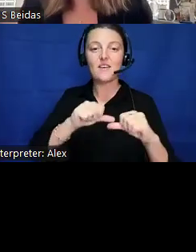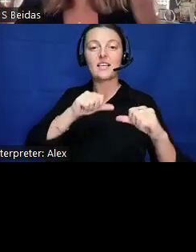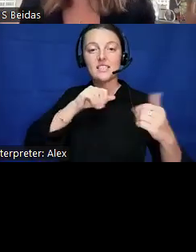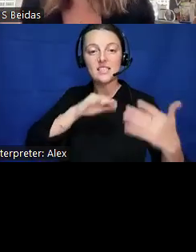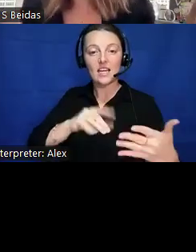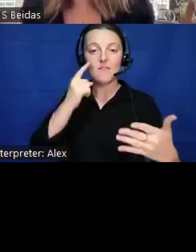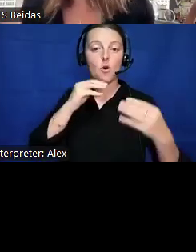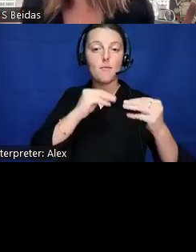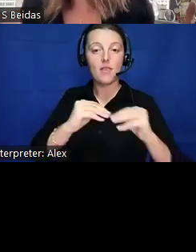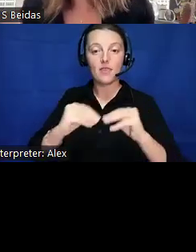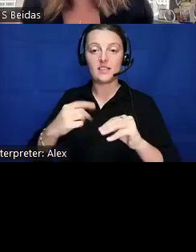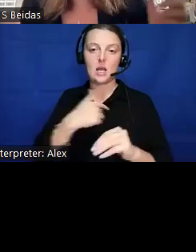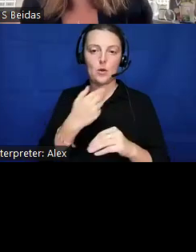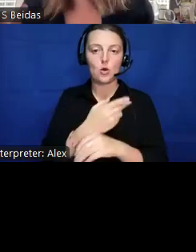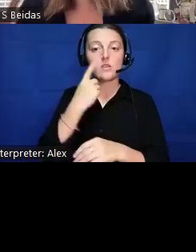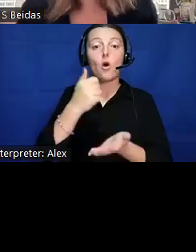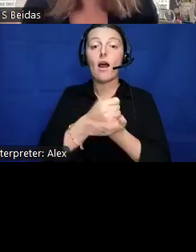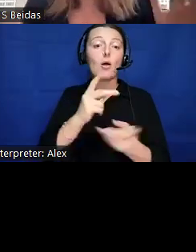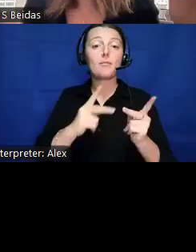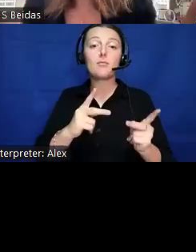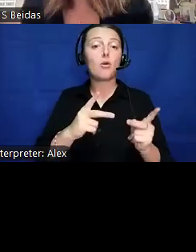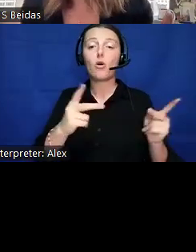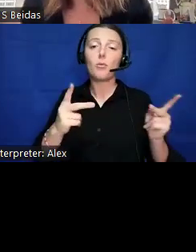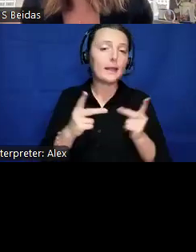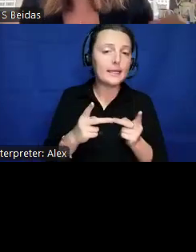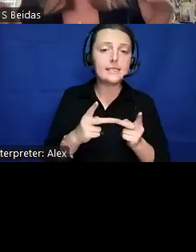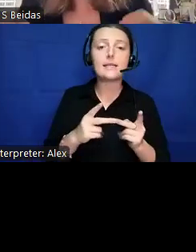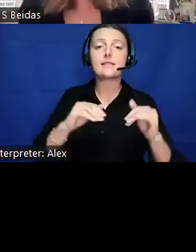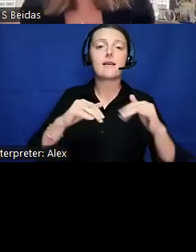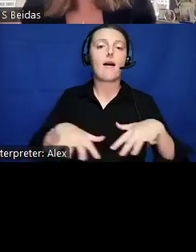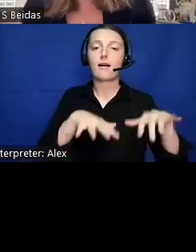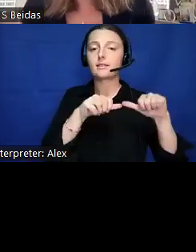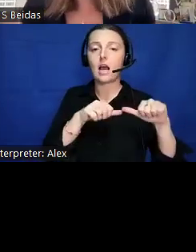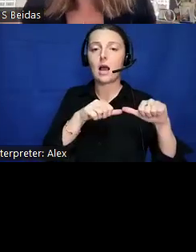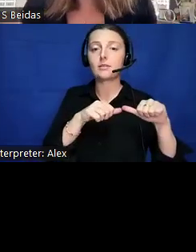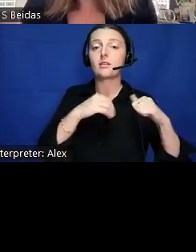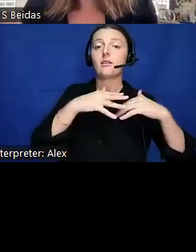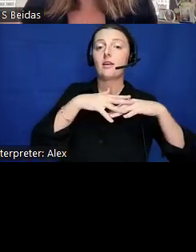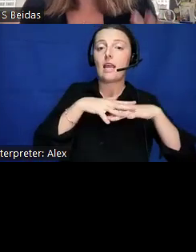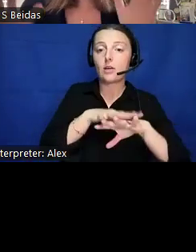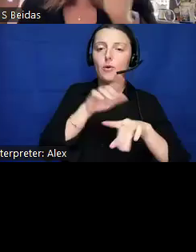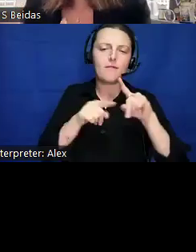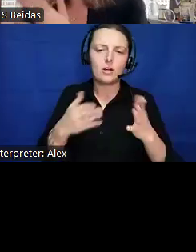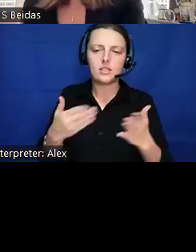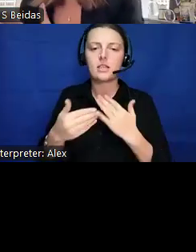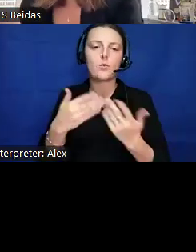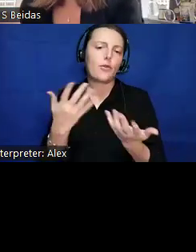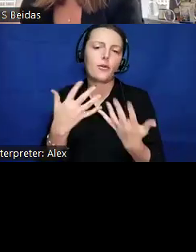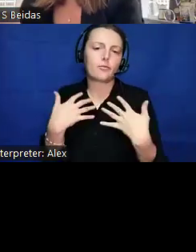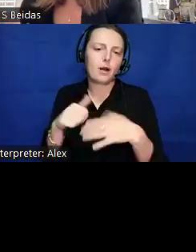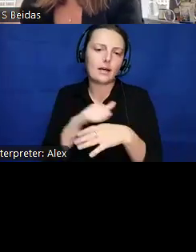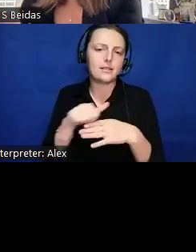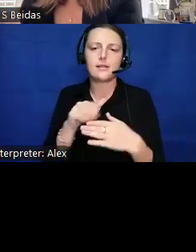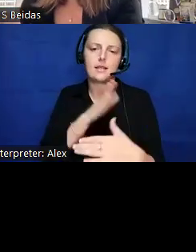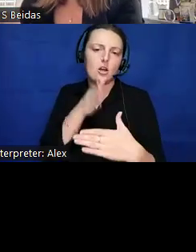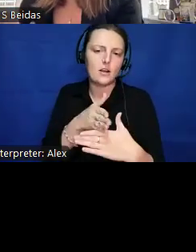adopt, integrate various things, whether they're practices, interventions, or policies, into routine healthcare and public health settings with the